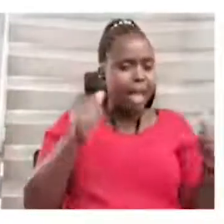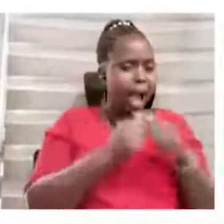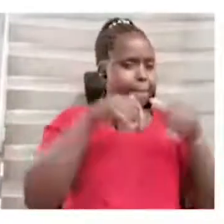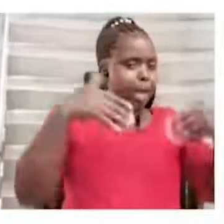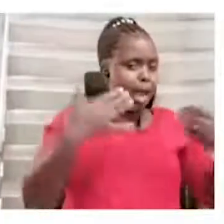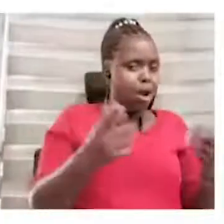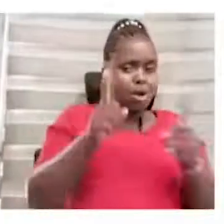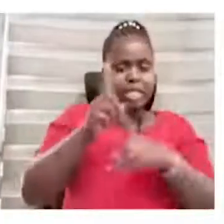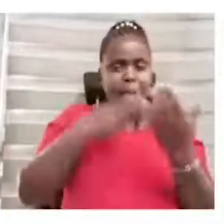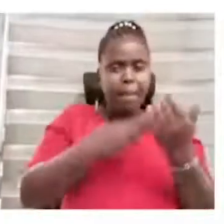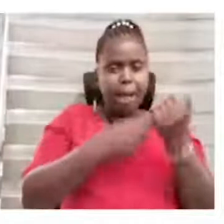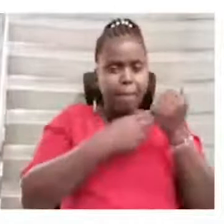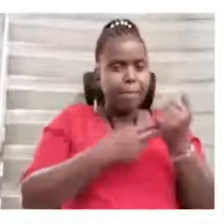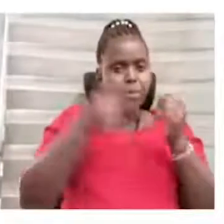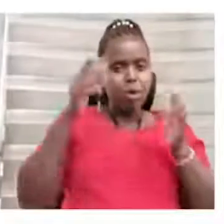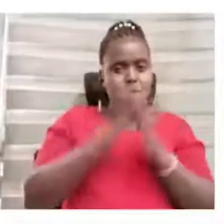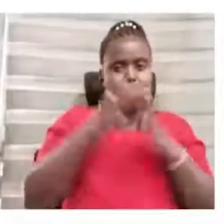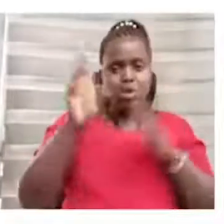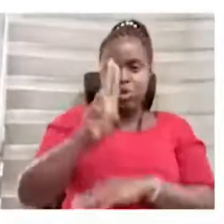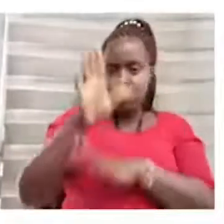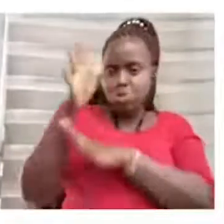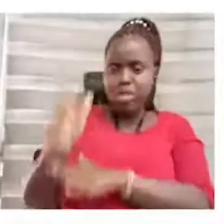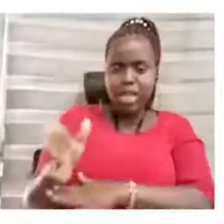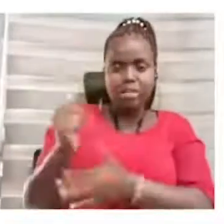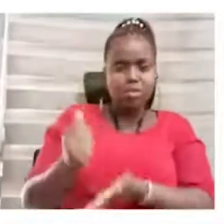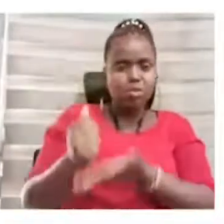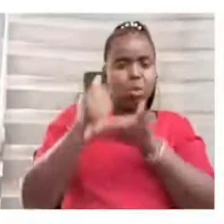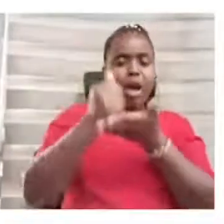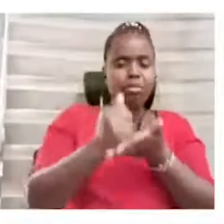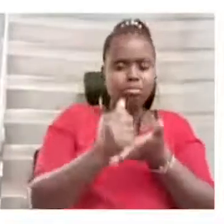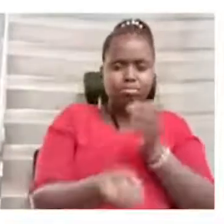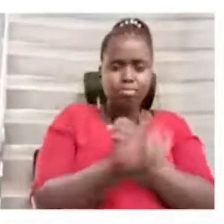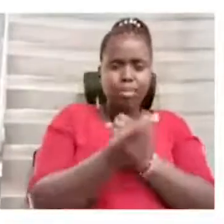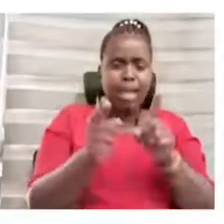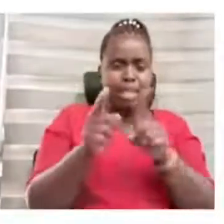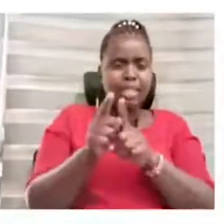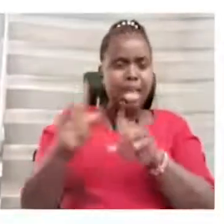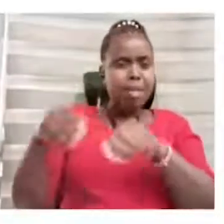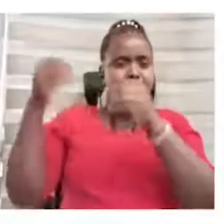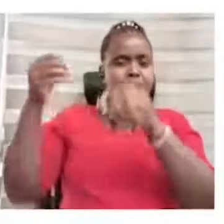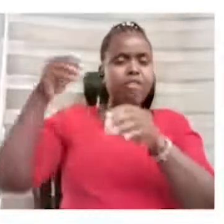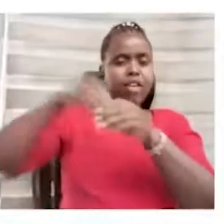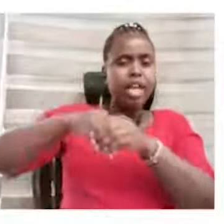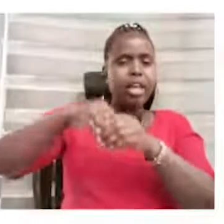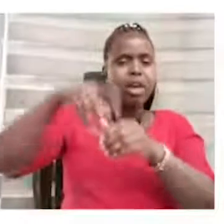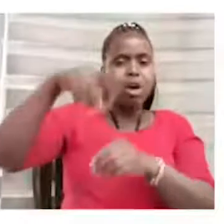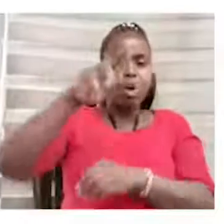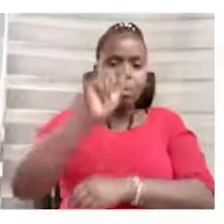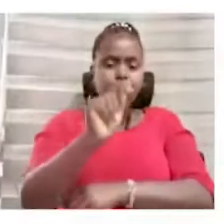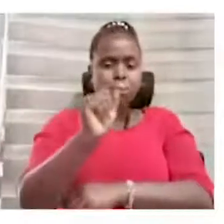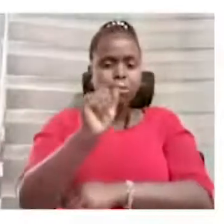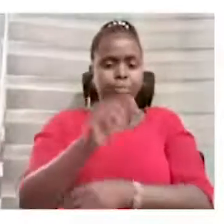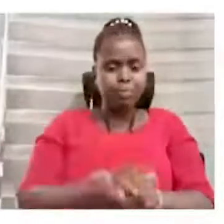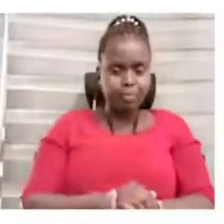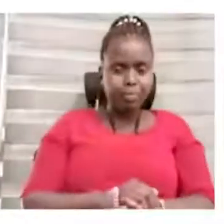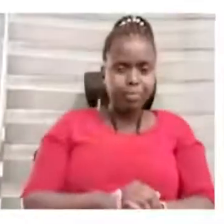disabled users to assist us with user testing and giving input from the design phase. As